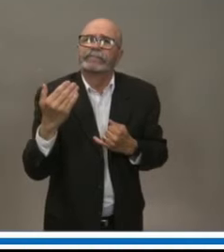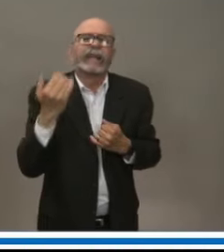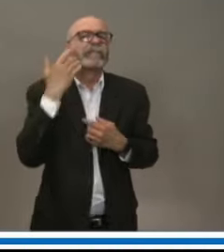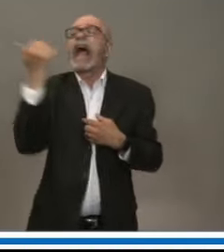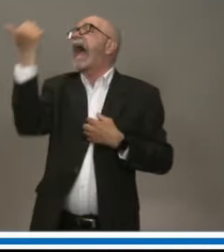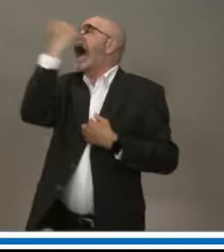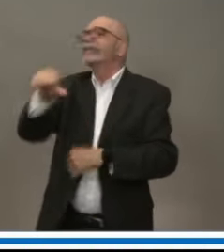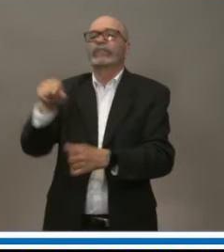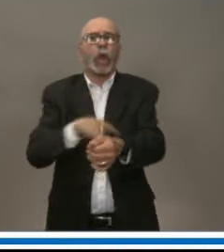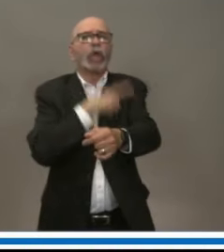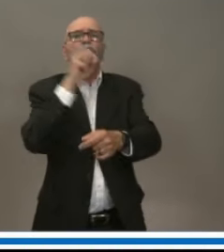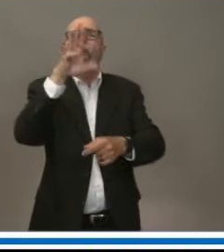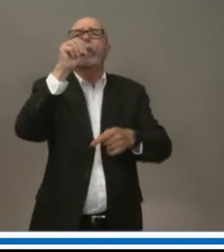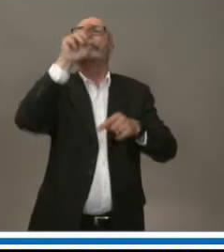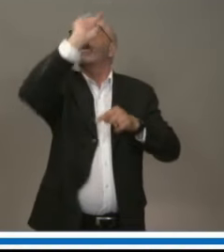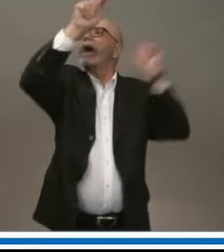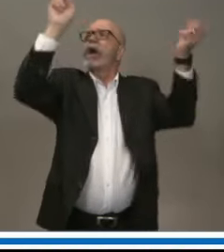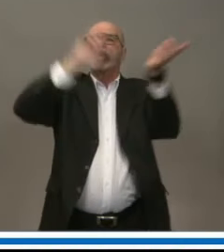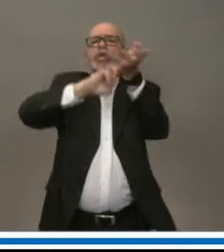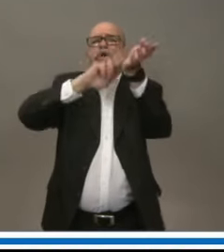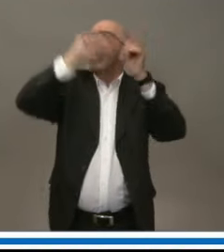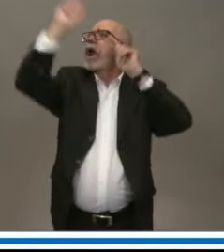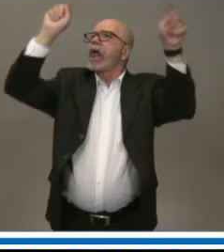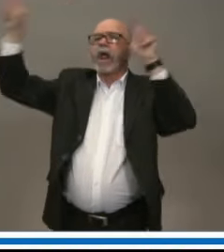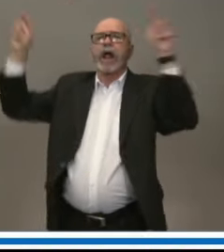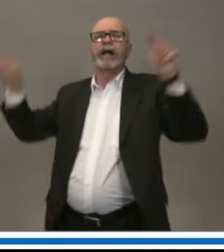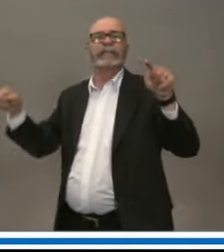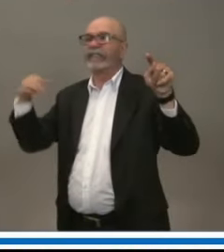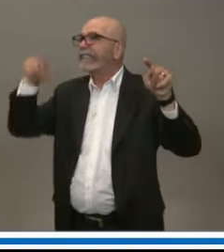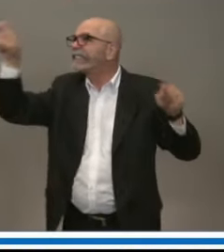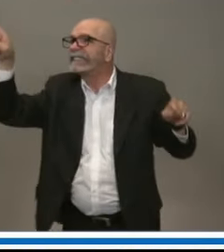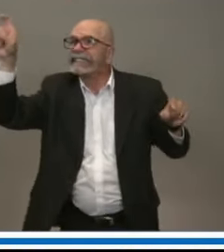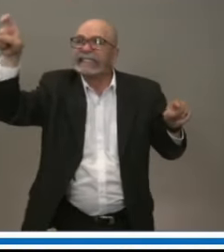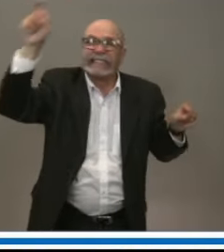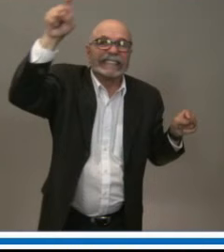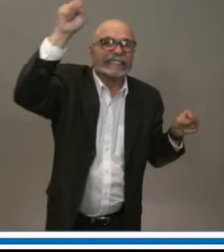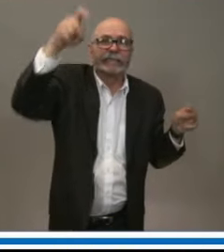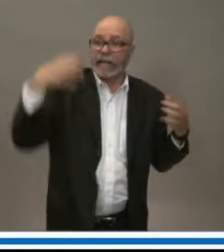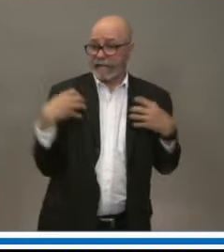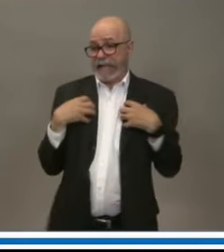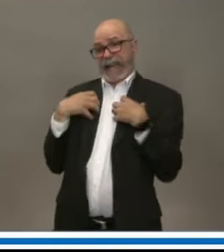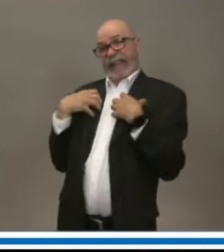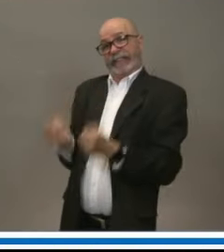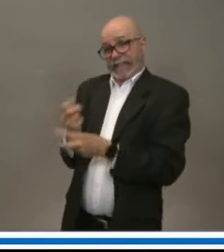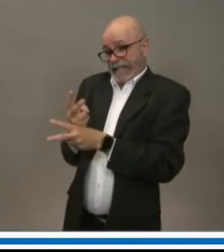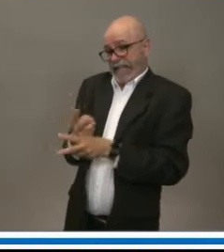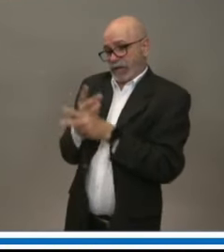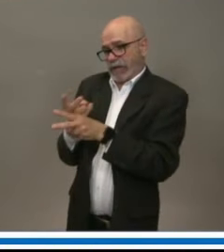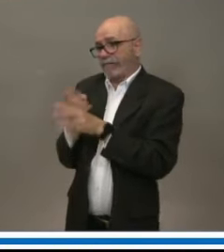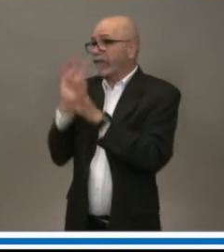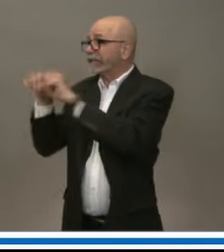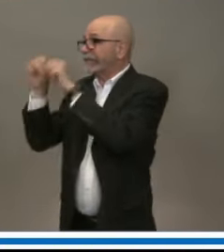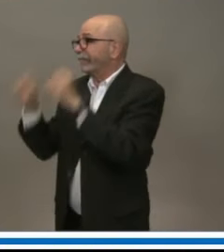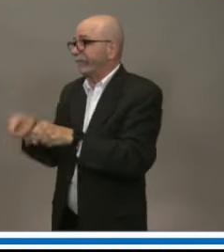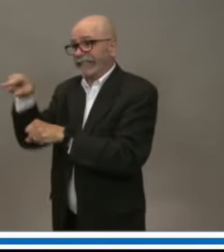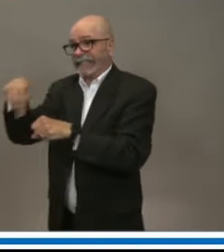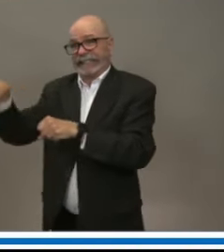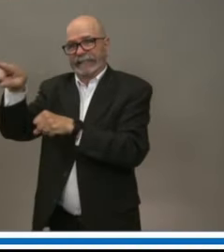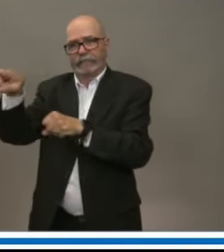the rest of the healthcare system will be right there to help them to do what we can to continue to